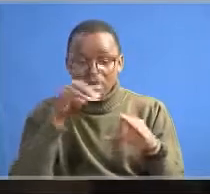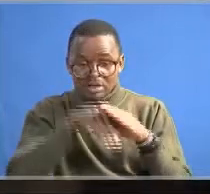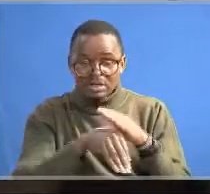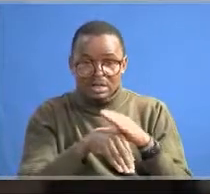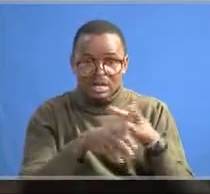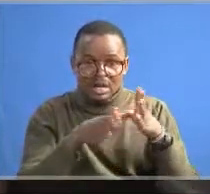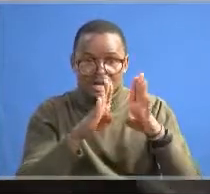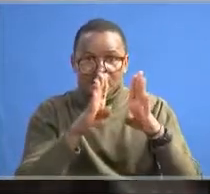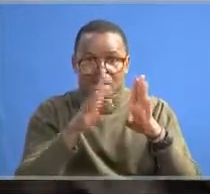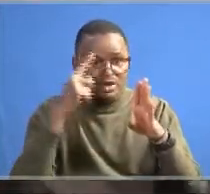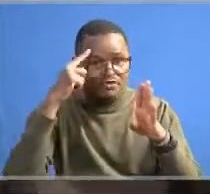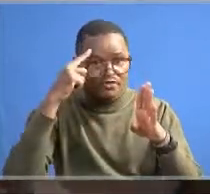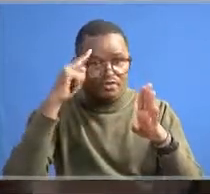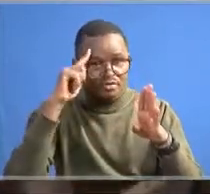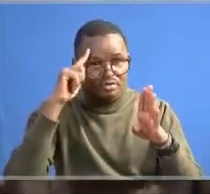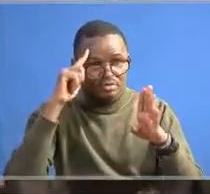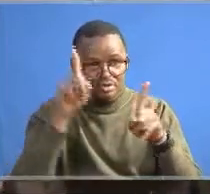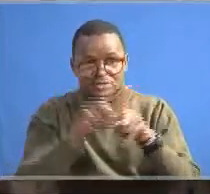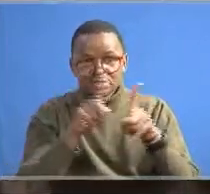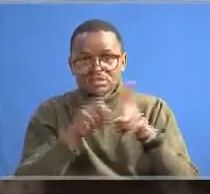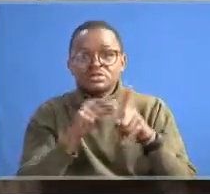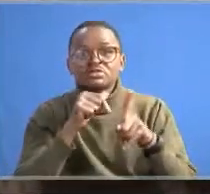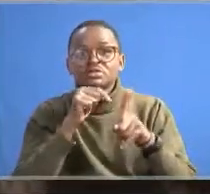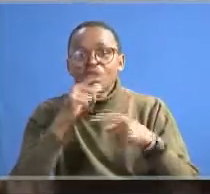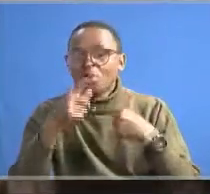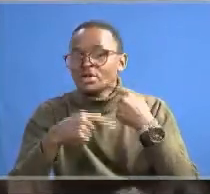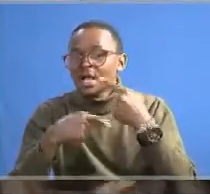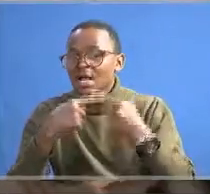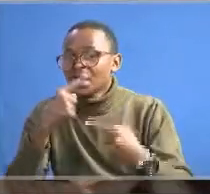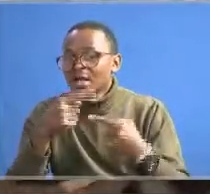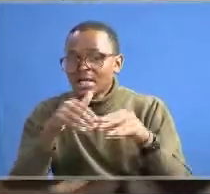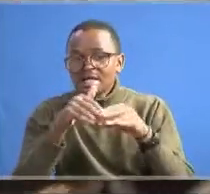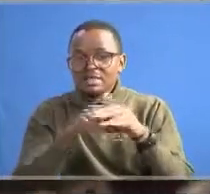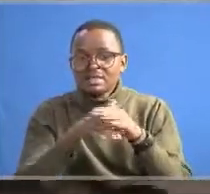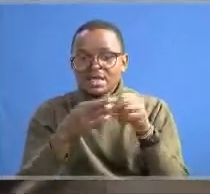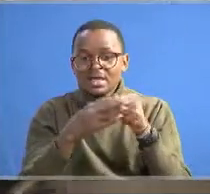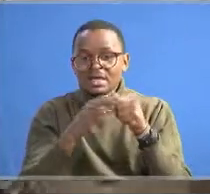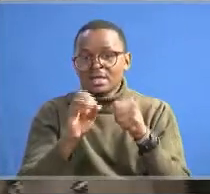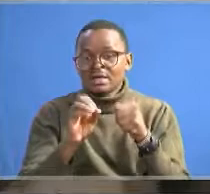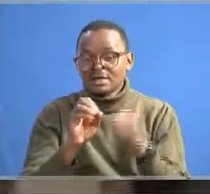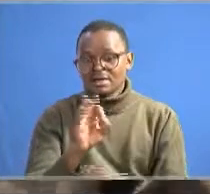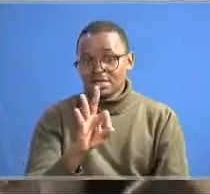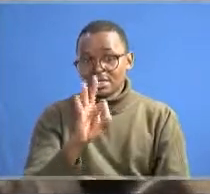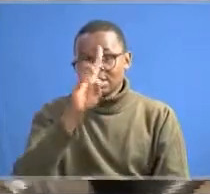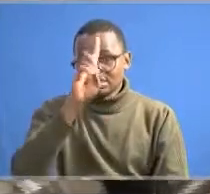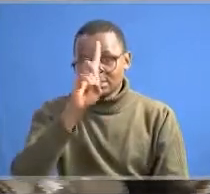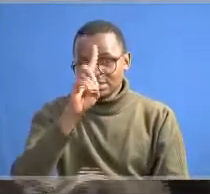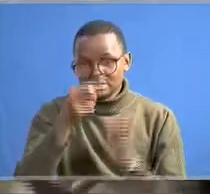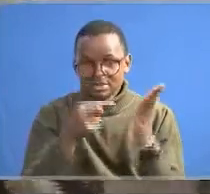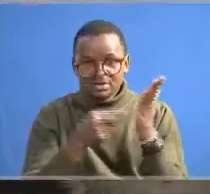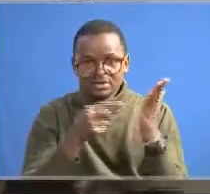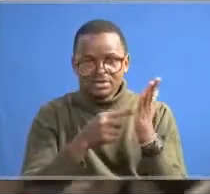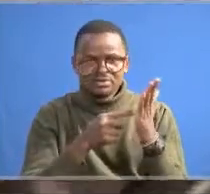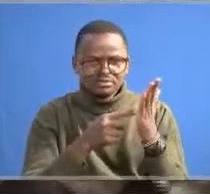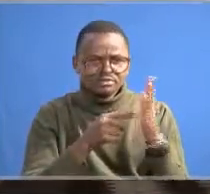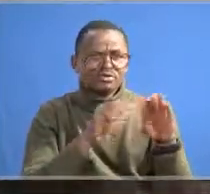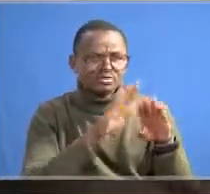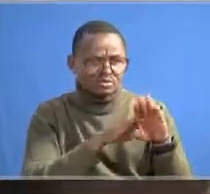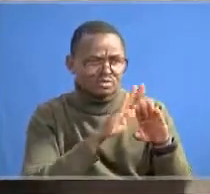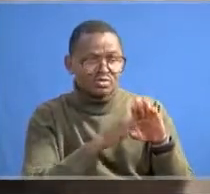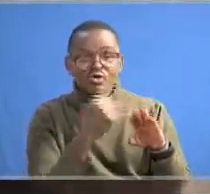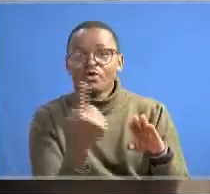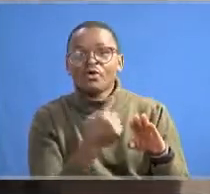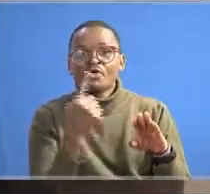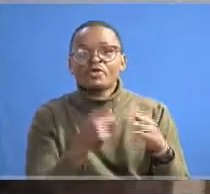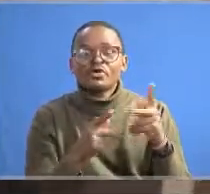not allow for customization, and is not as sustainable. In the 90s, 3D printing techniques were considered suitable only